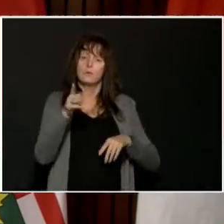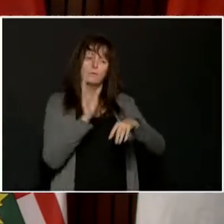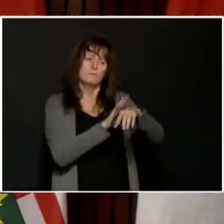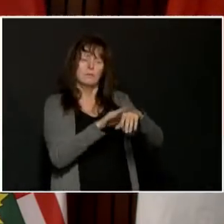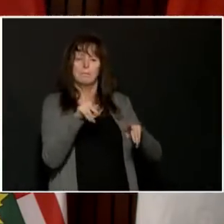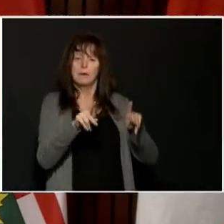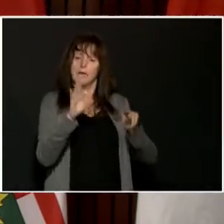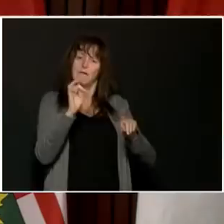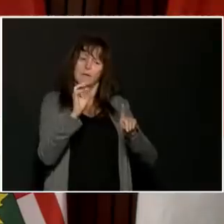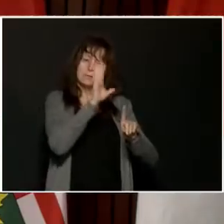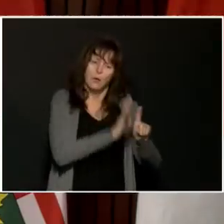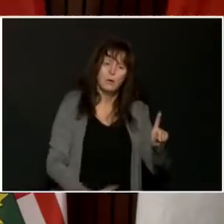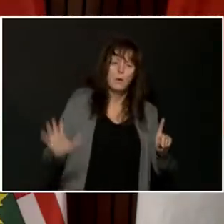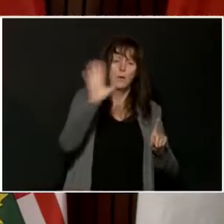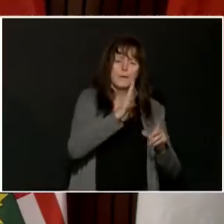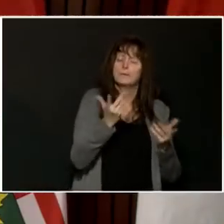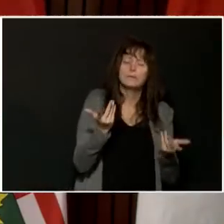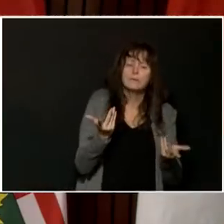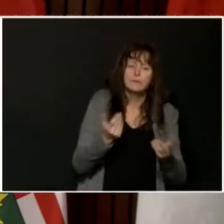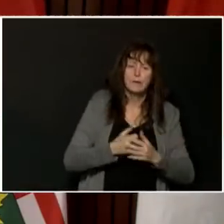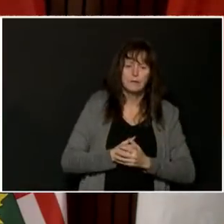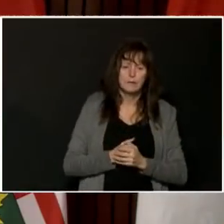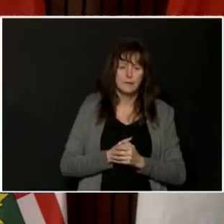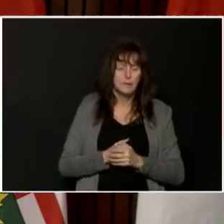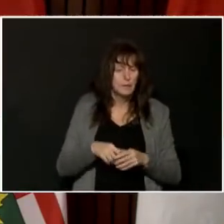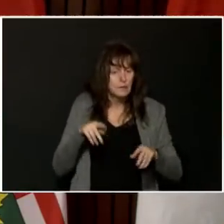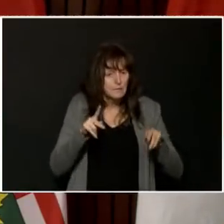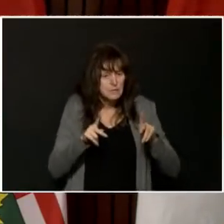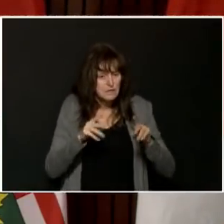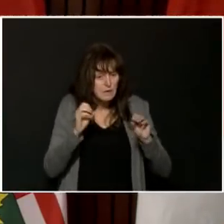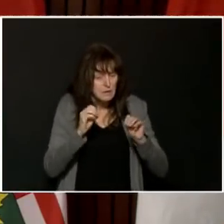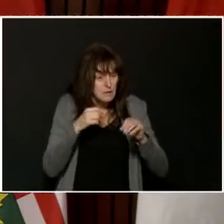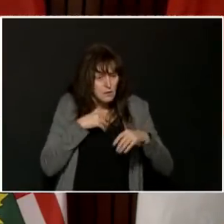people of Ontario would be, I think, very clear. Please get your